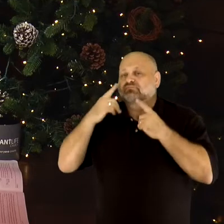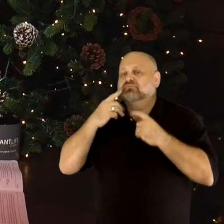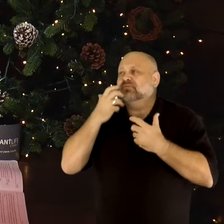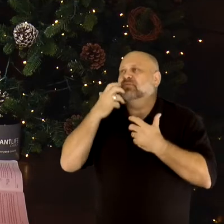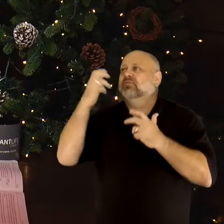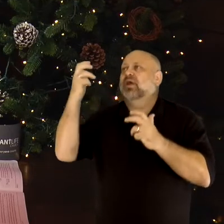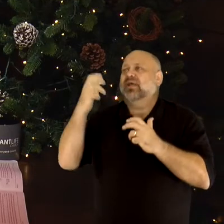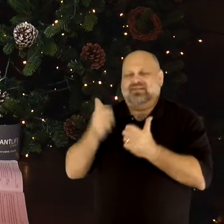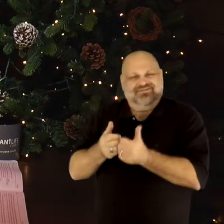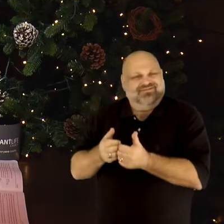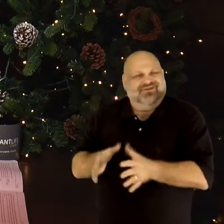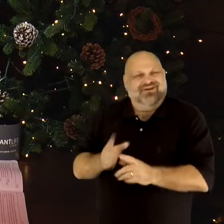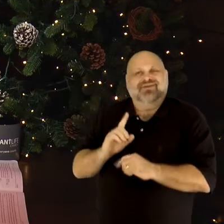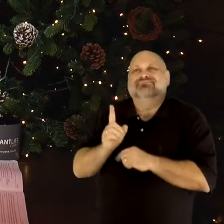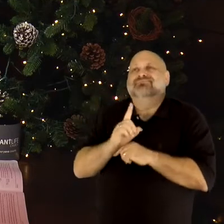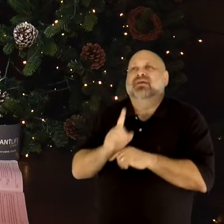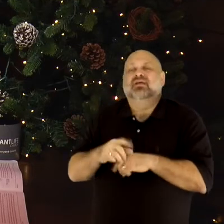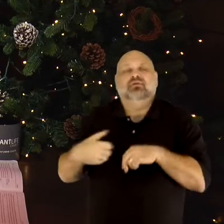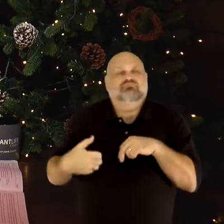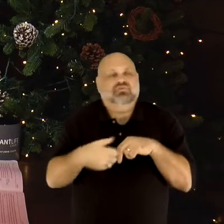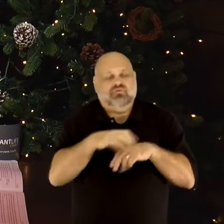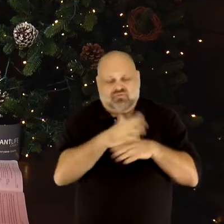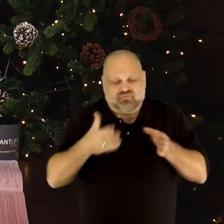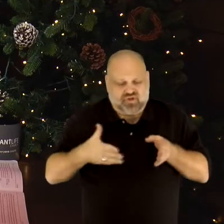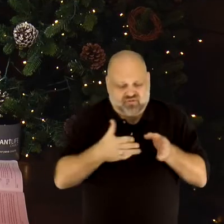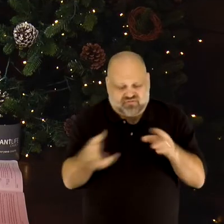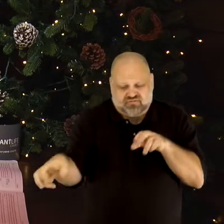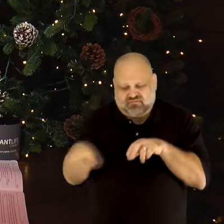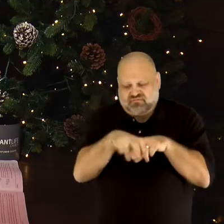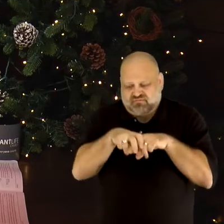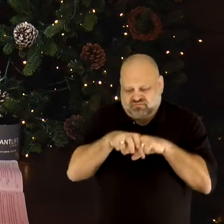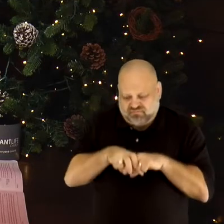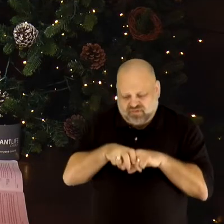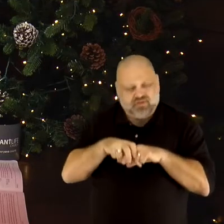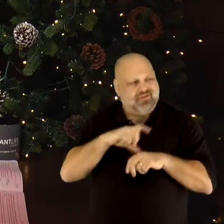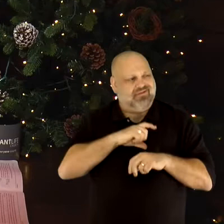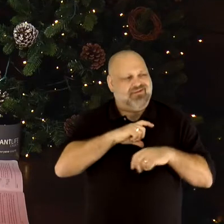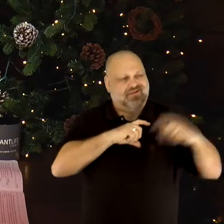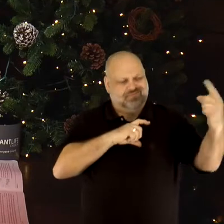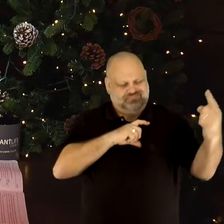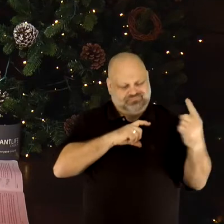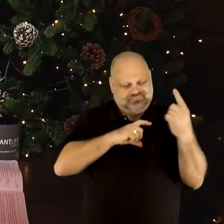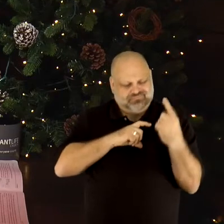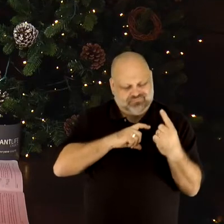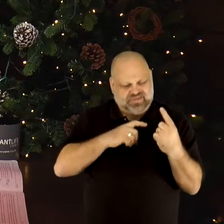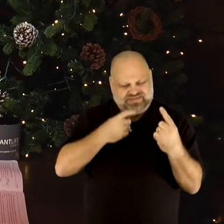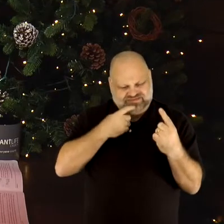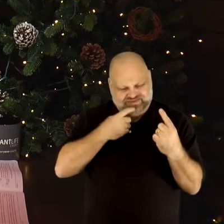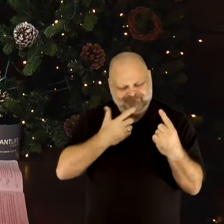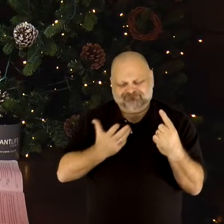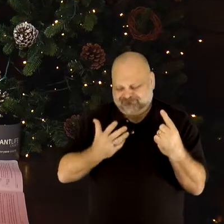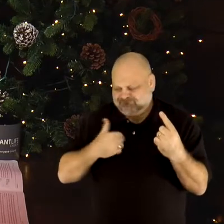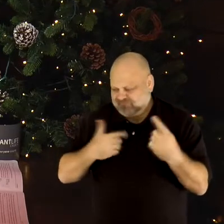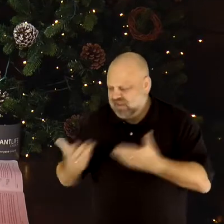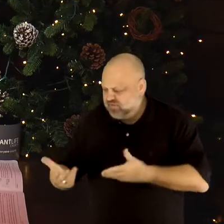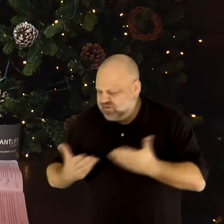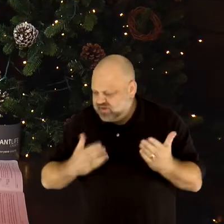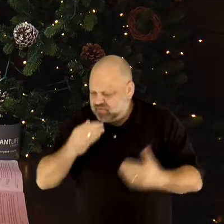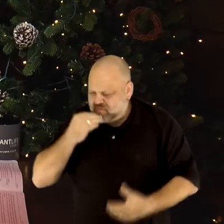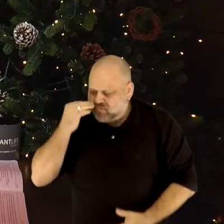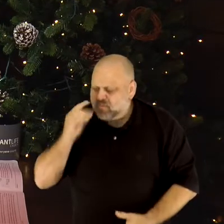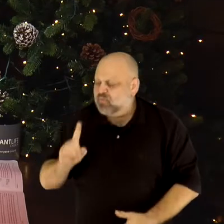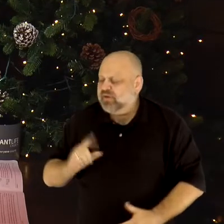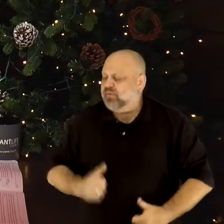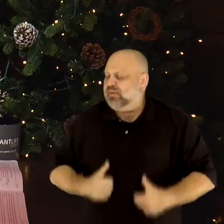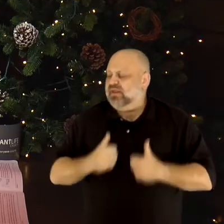lost. He was sitting down on the side of the road. So the police officer walked up to him and said, "I'll take you home.